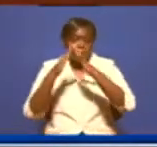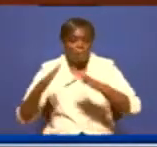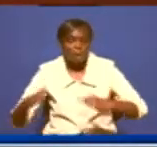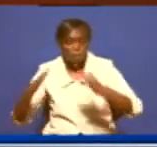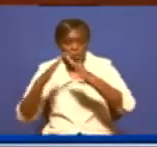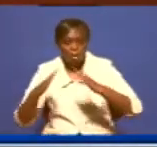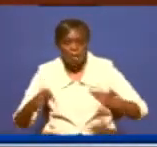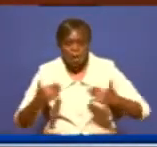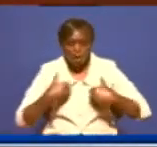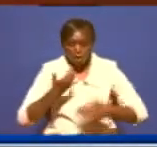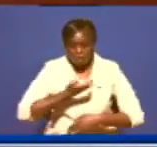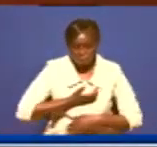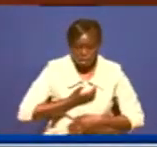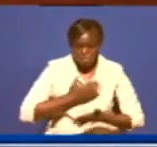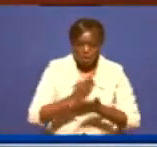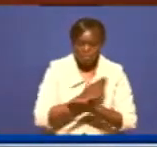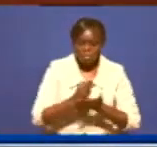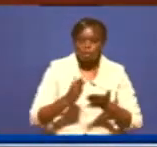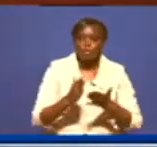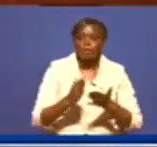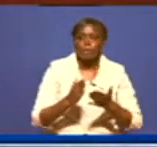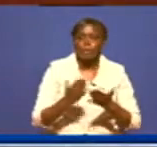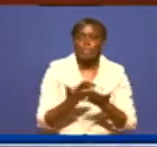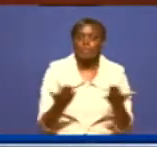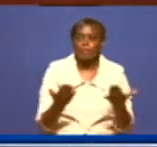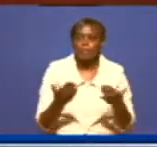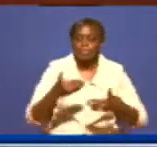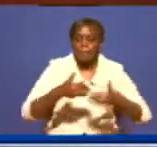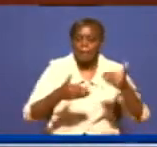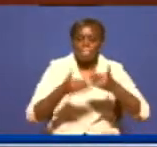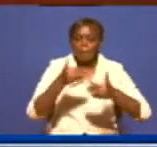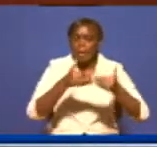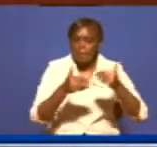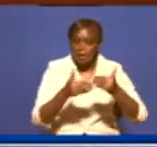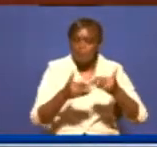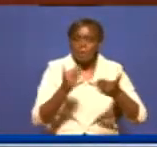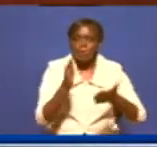have ownership of sectional properties where there are